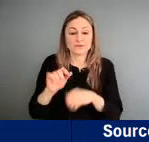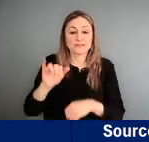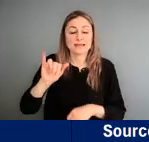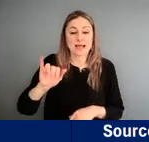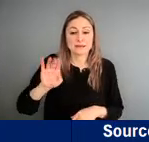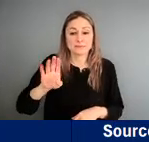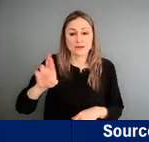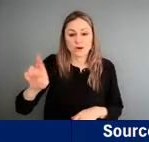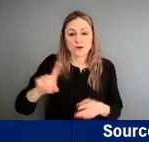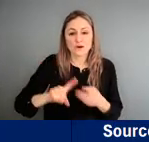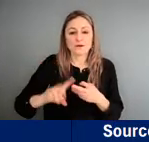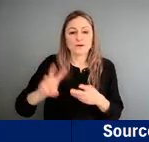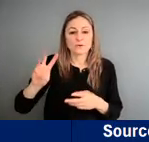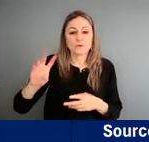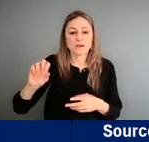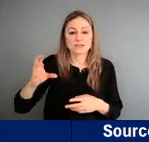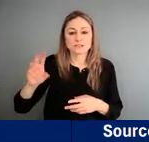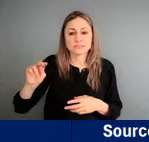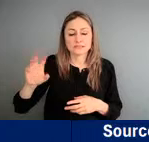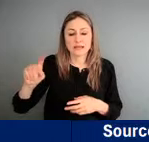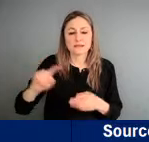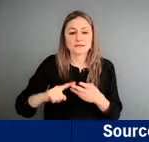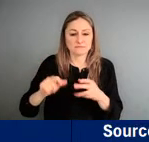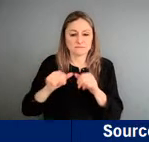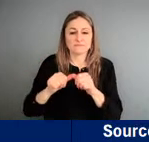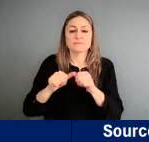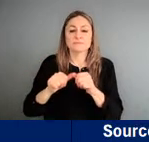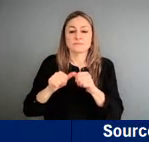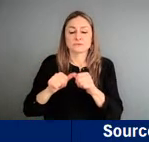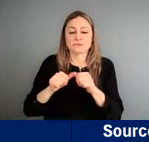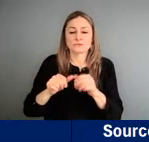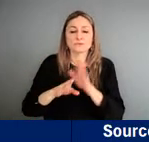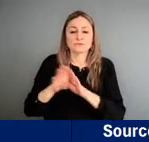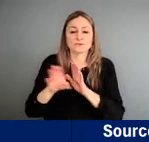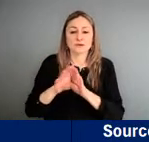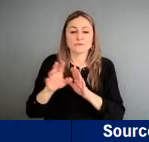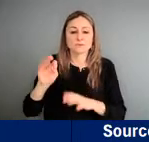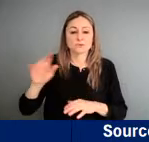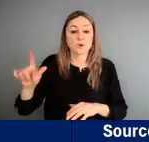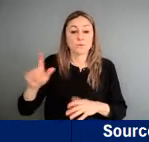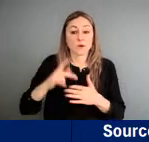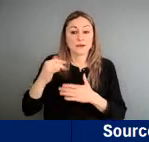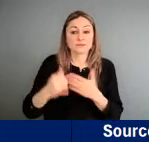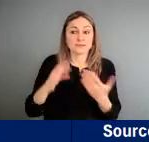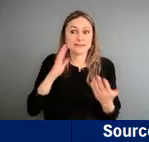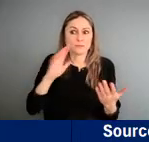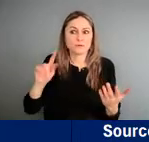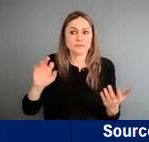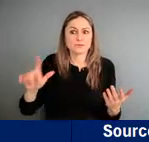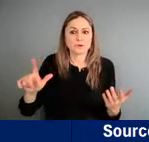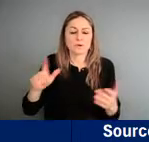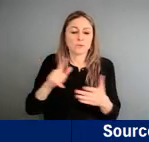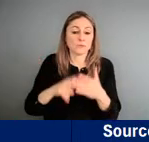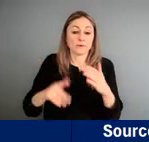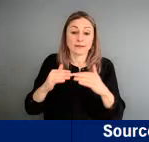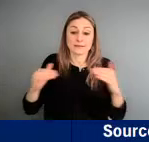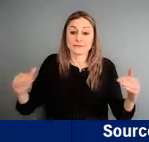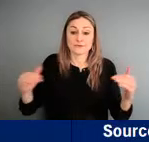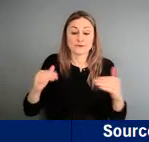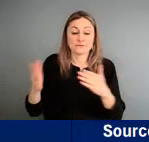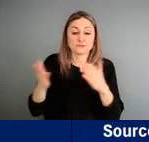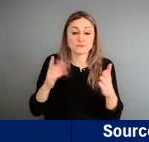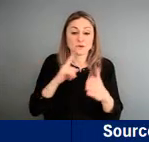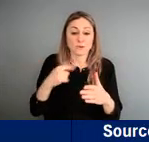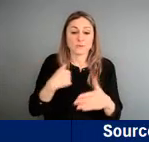and you know, as we continue to develop the toll project, you know, if this is going to be a tolled facility, what level of service are we providing,